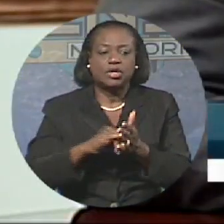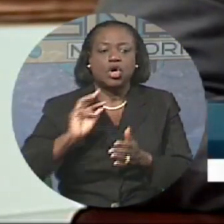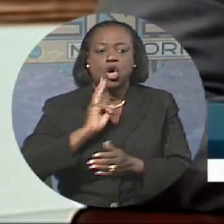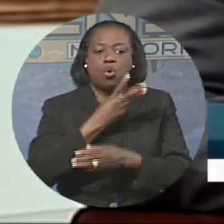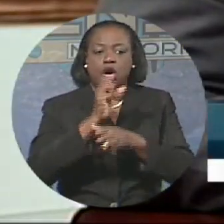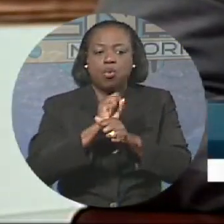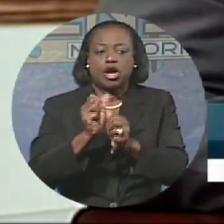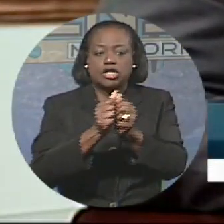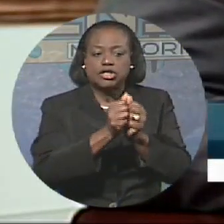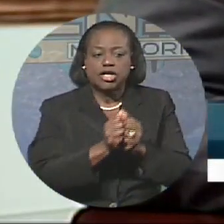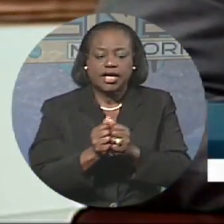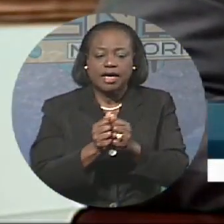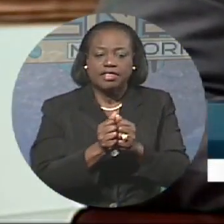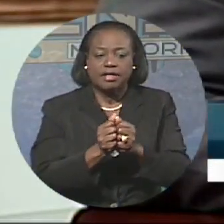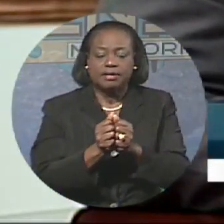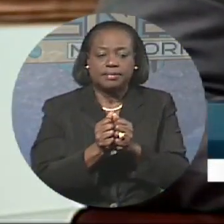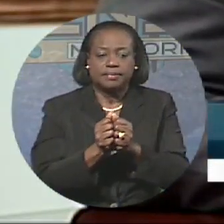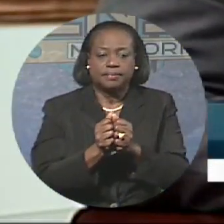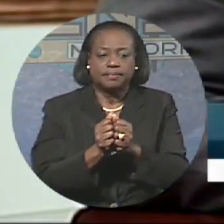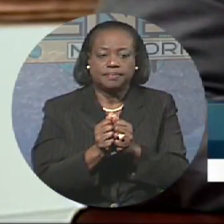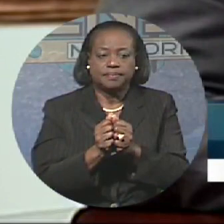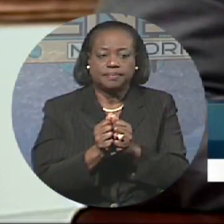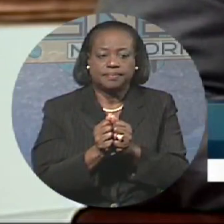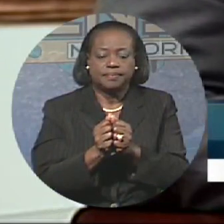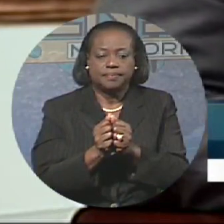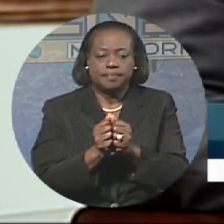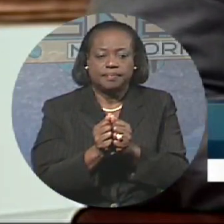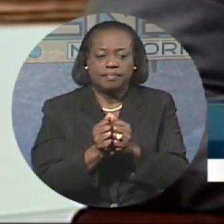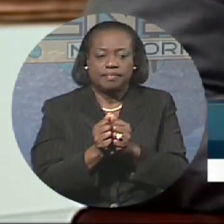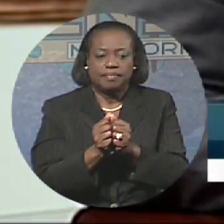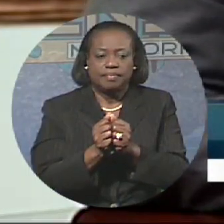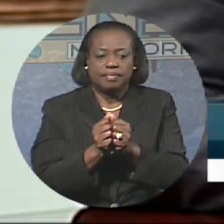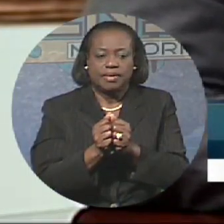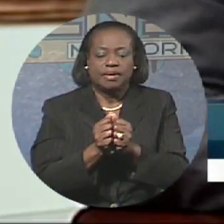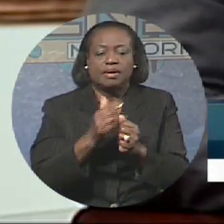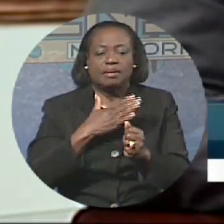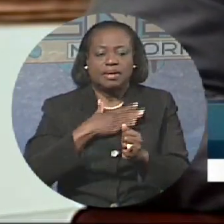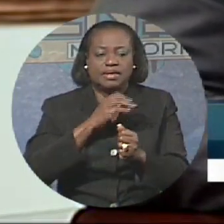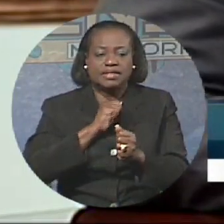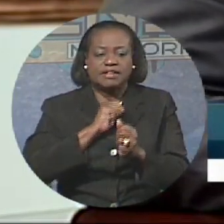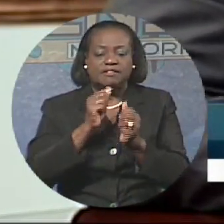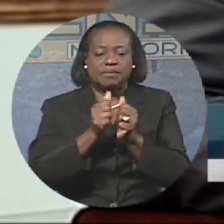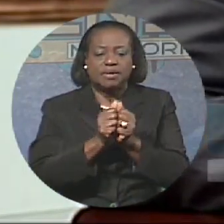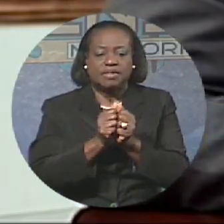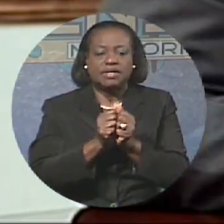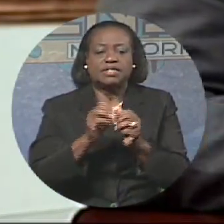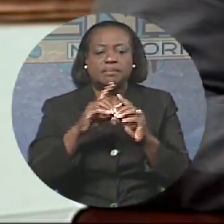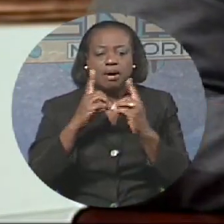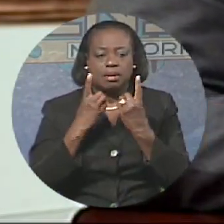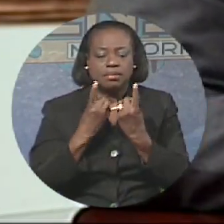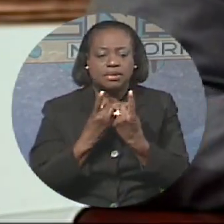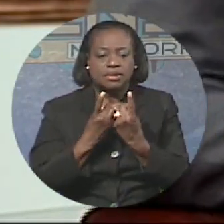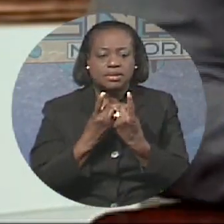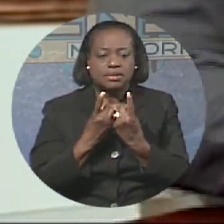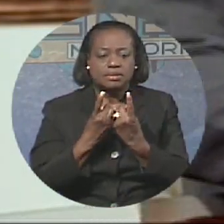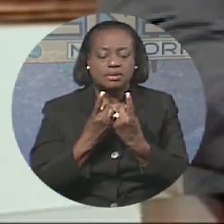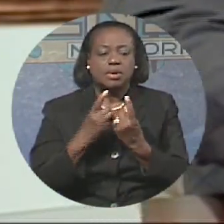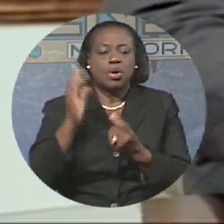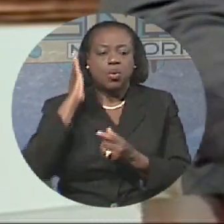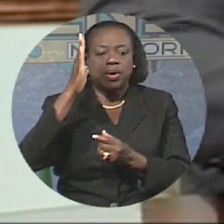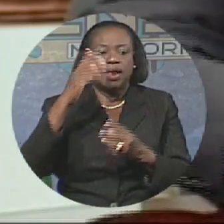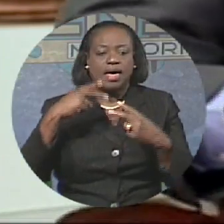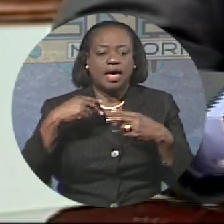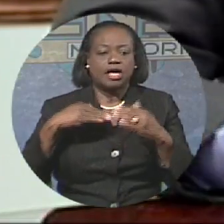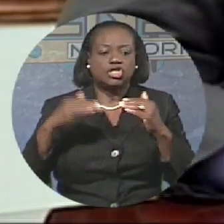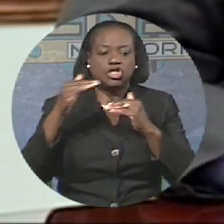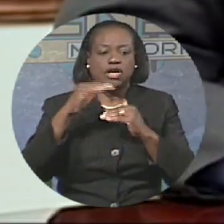together so that you're able to achieve the objective that the union set out, and myself within the ministry and department, we're able to achieve our objectives